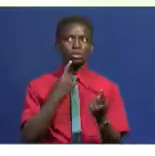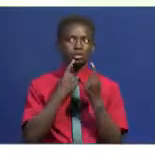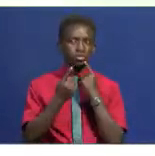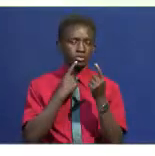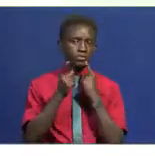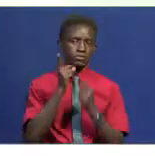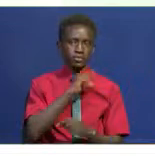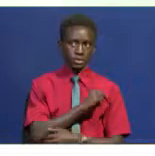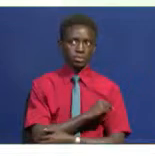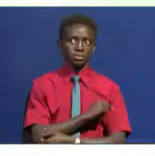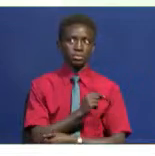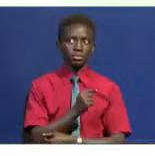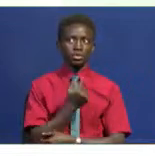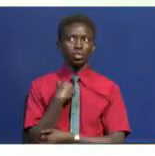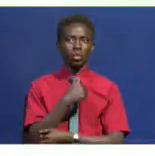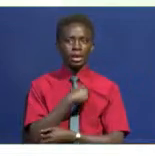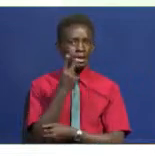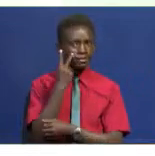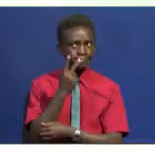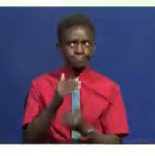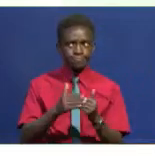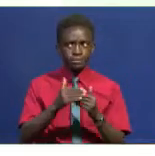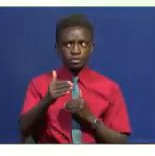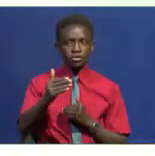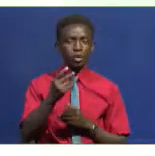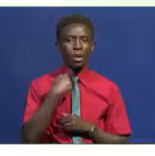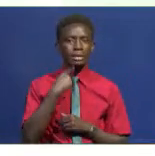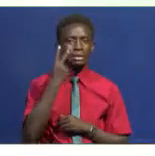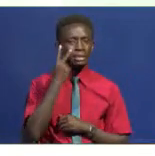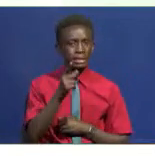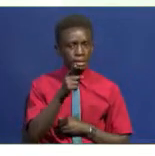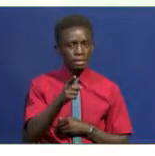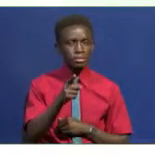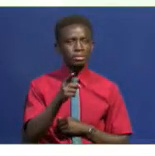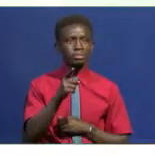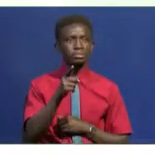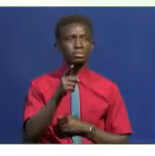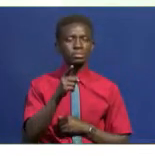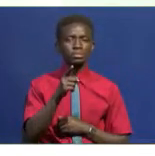looking forward to seeing you go to